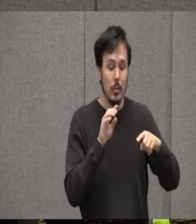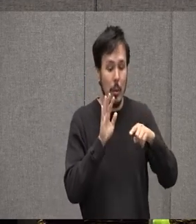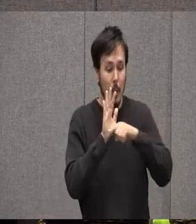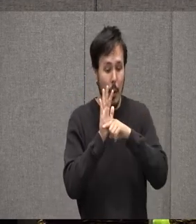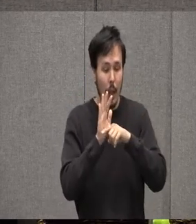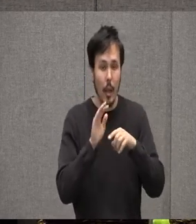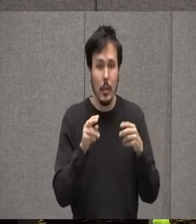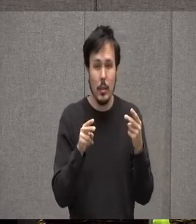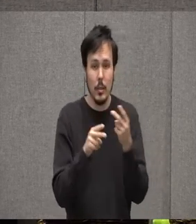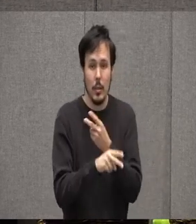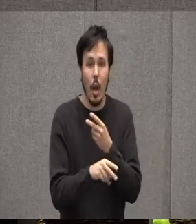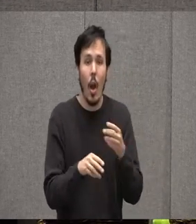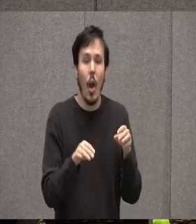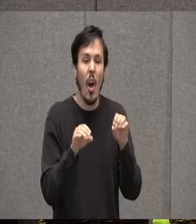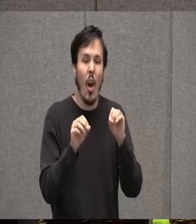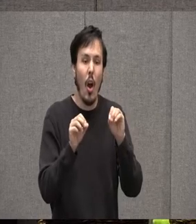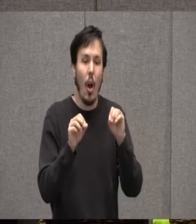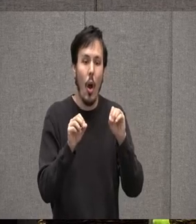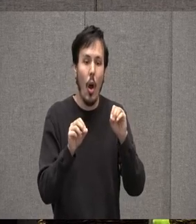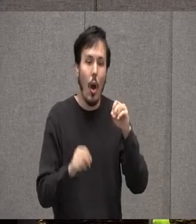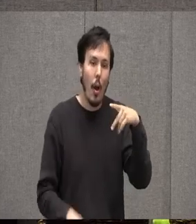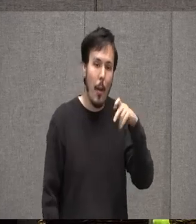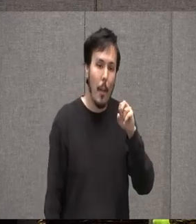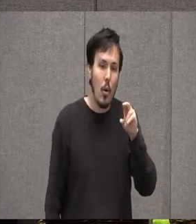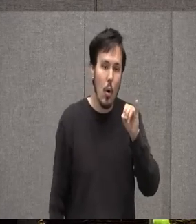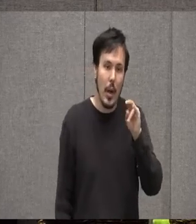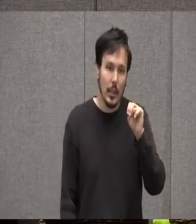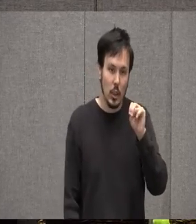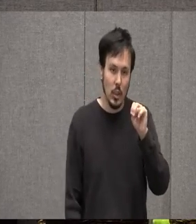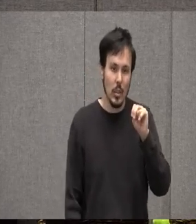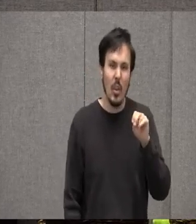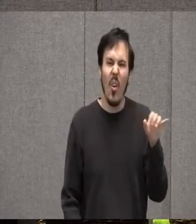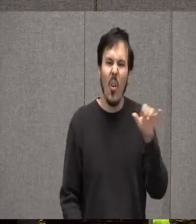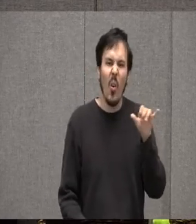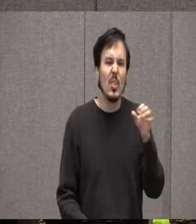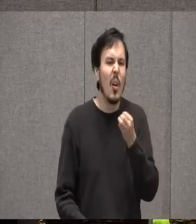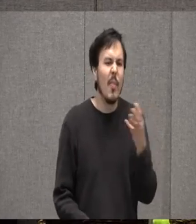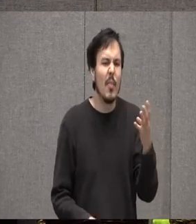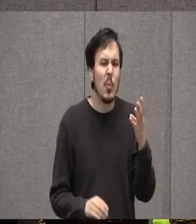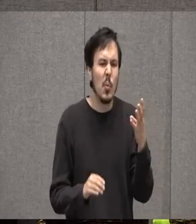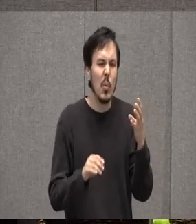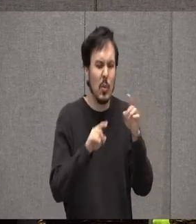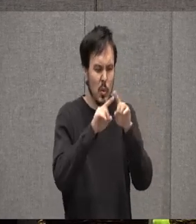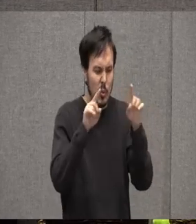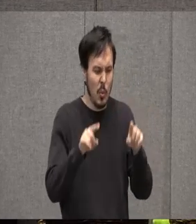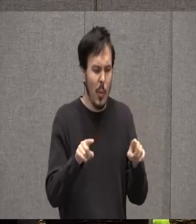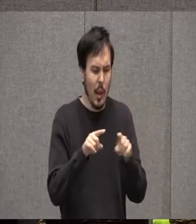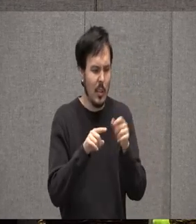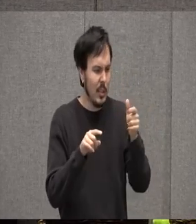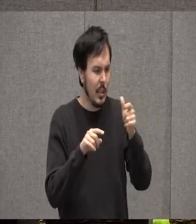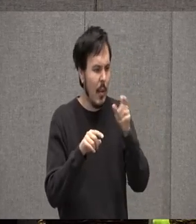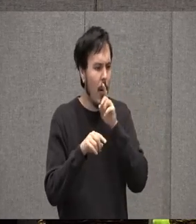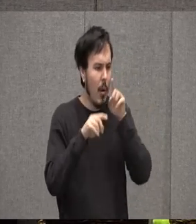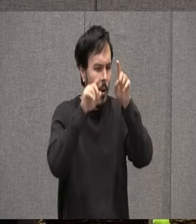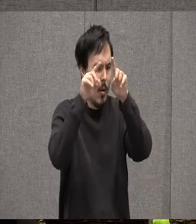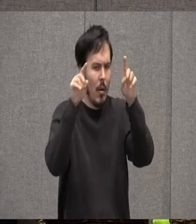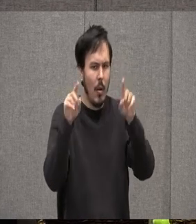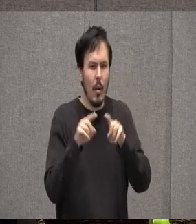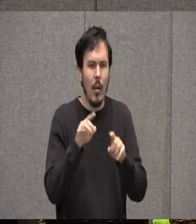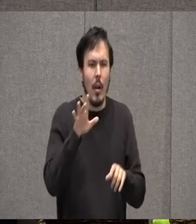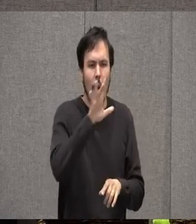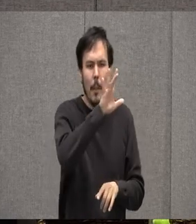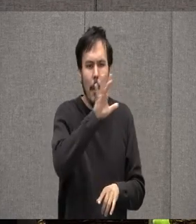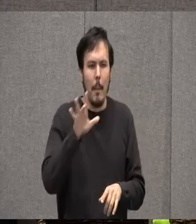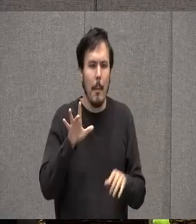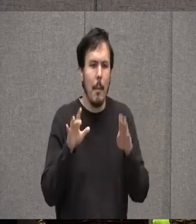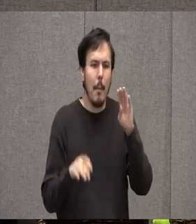also see is that certain parts of the grid are boxed out around it. So when I have a boxed out section that's around on this